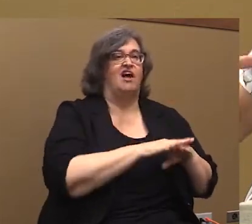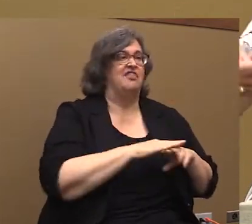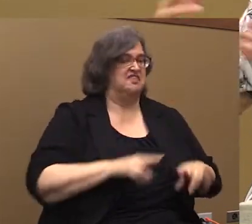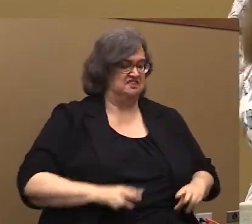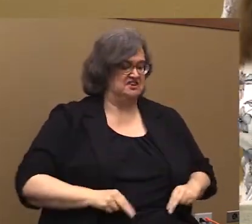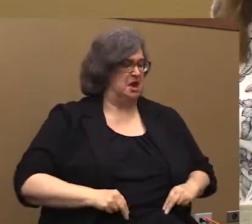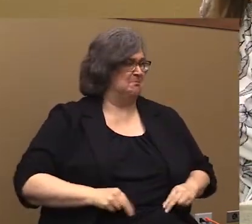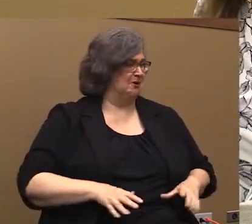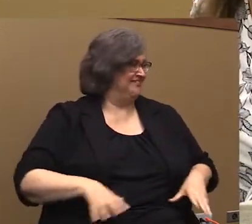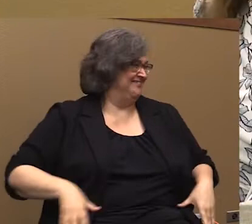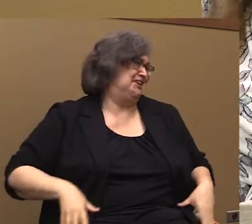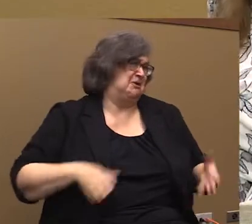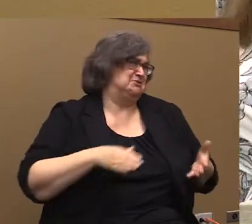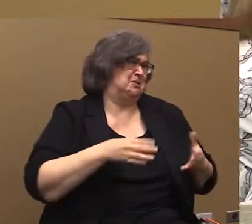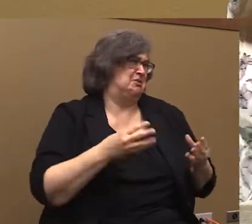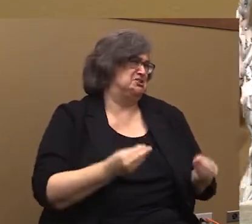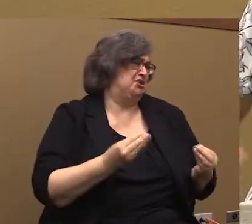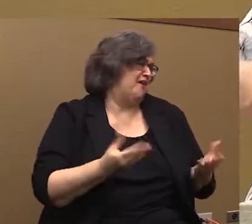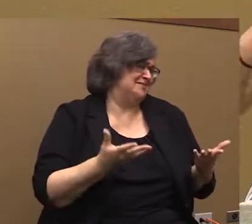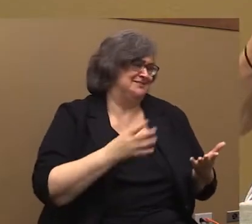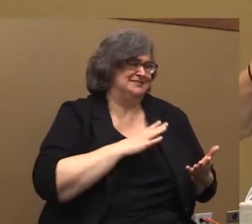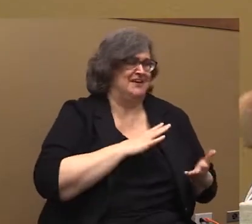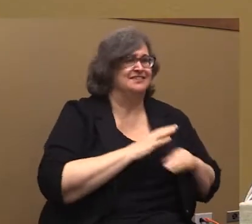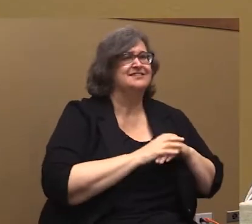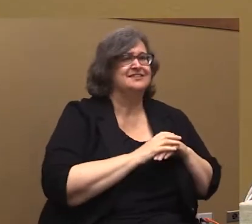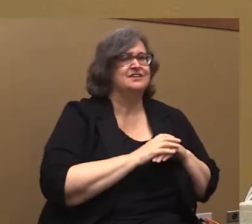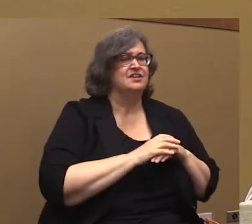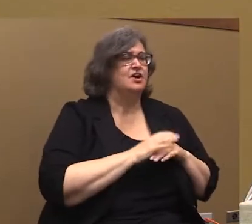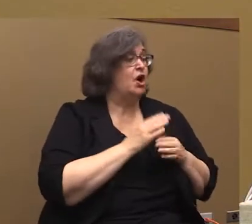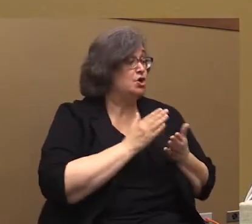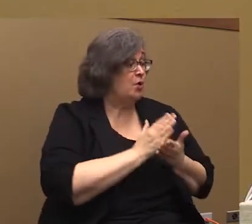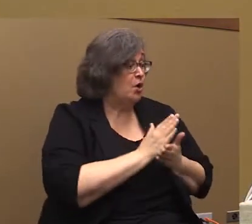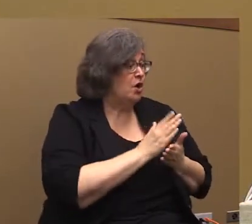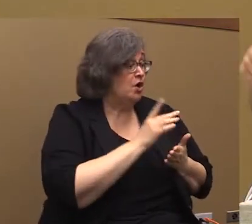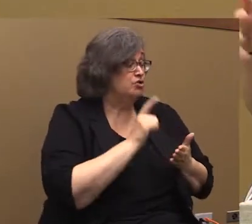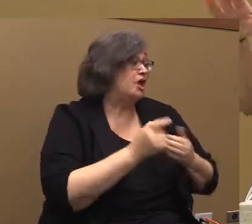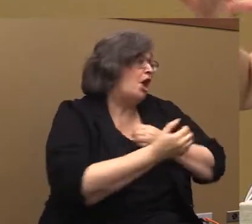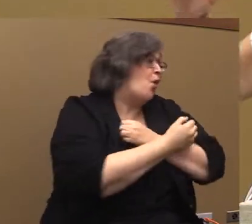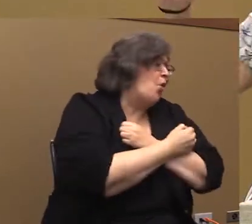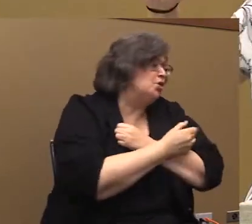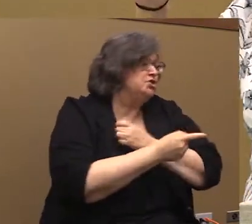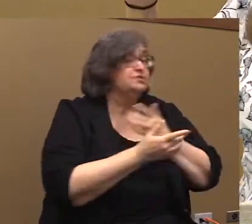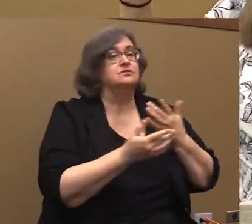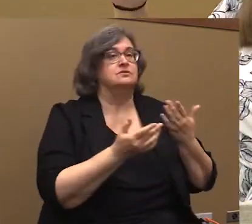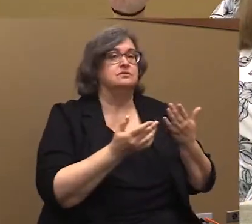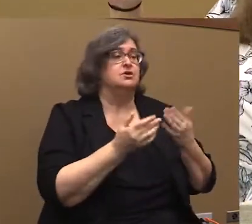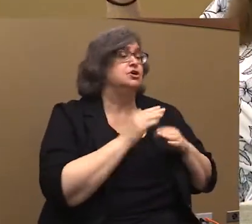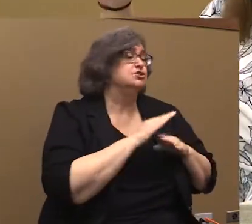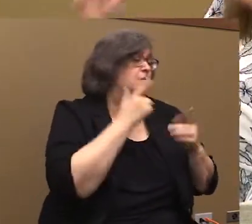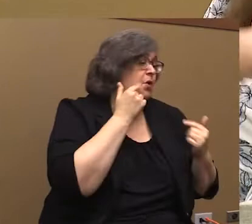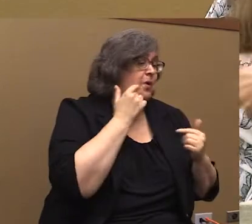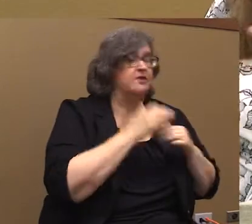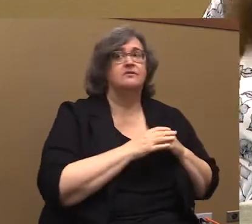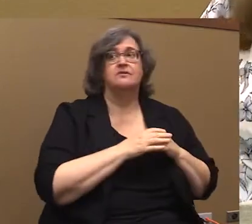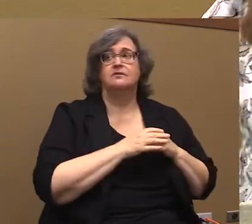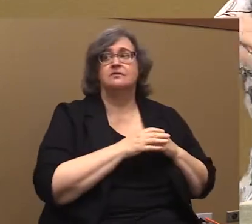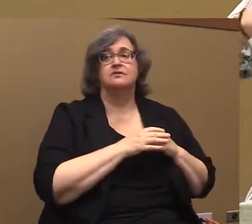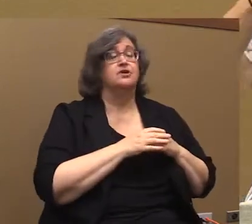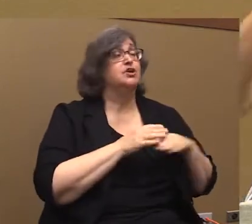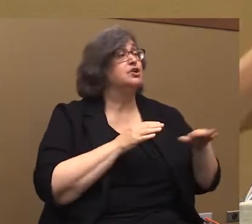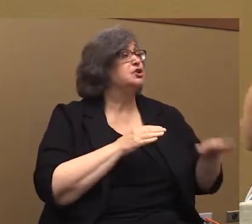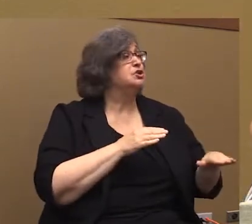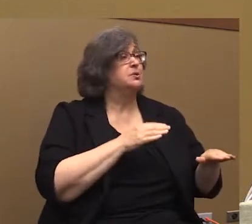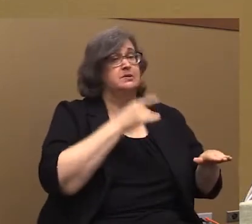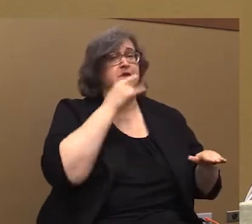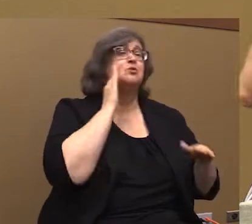just fell on their padded bottom, and, you know, are you okay? You know, I should hold you,